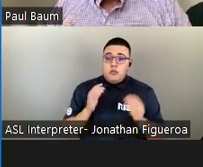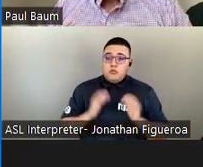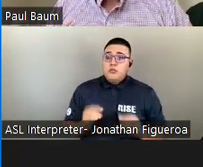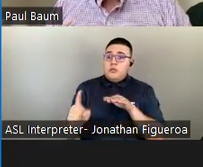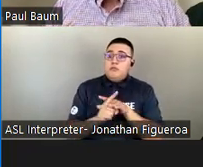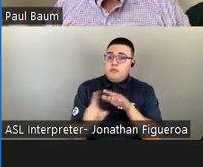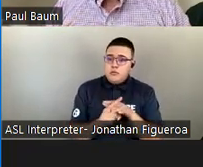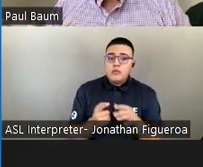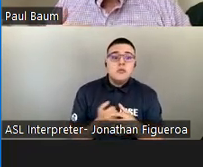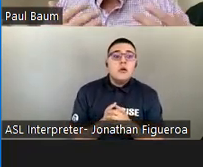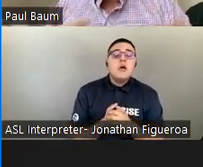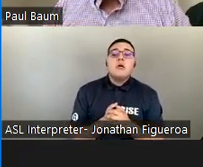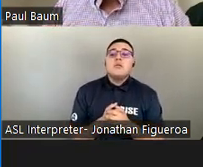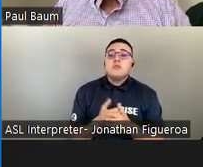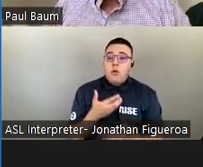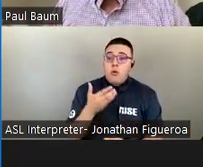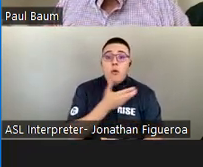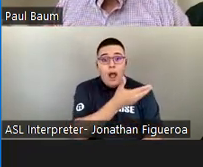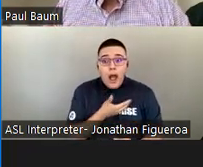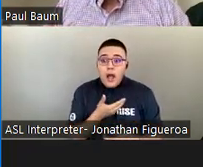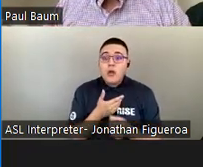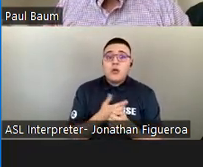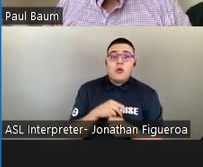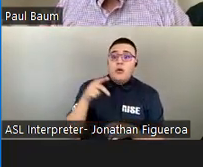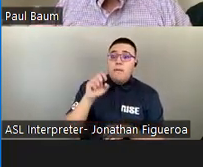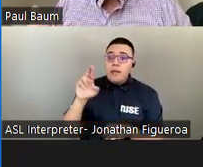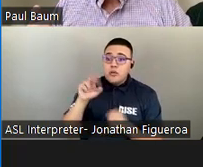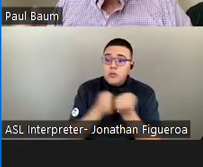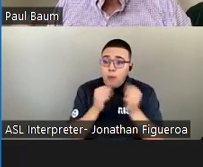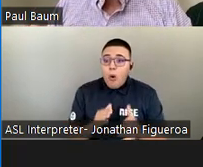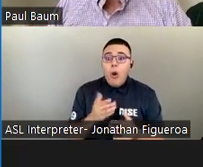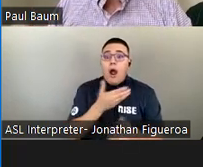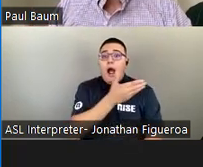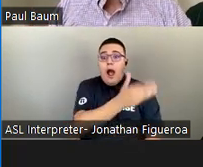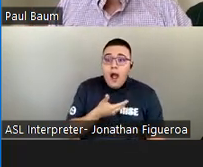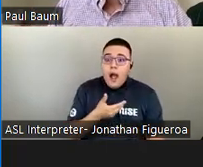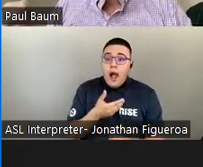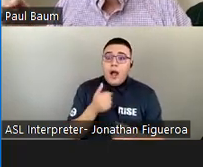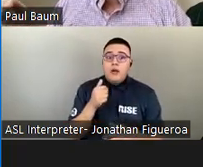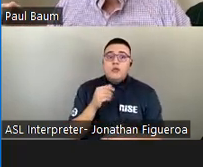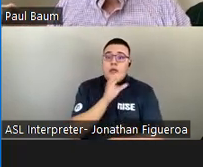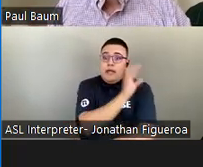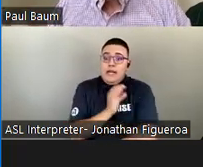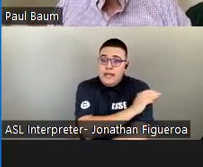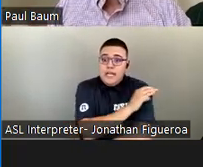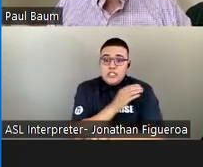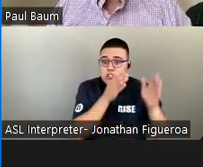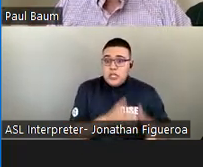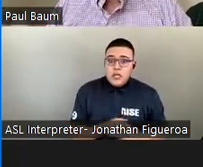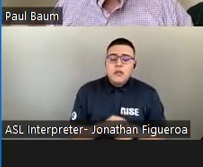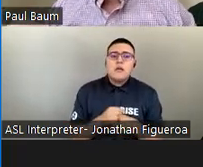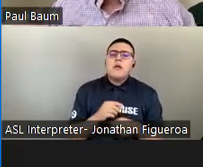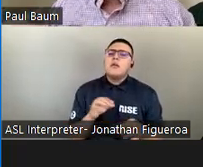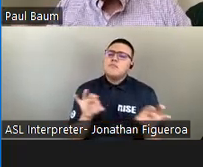peer supports, when we do hire clinicians, let's help them find somebody that's a healthy